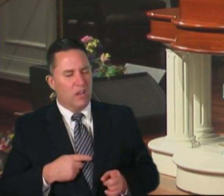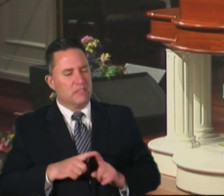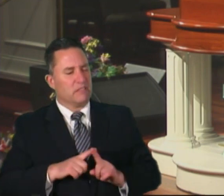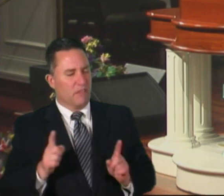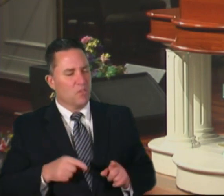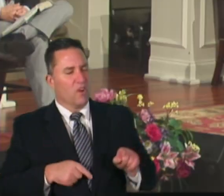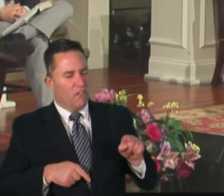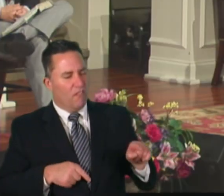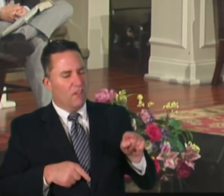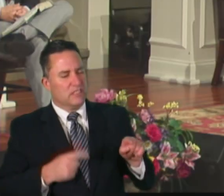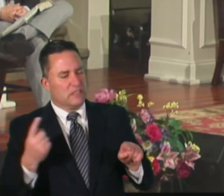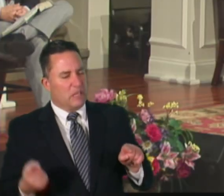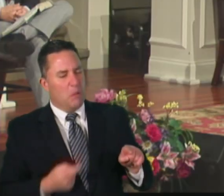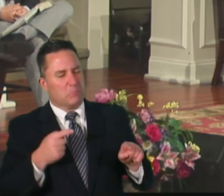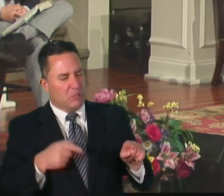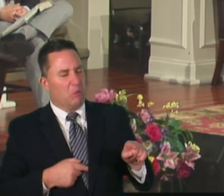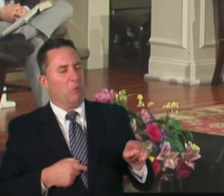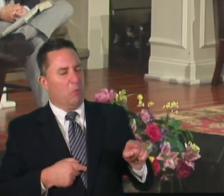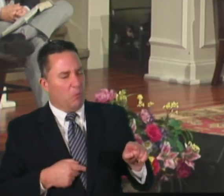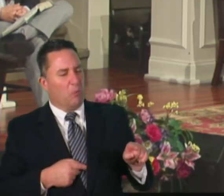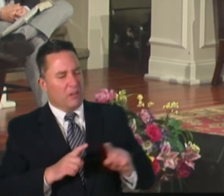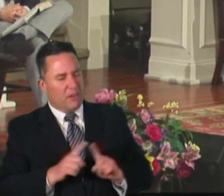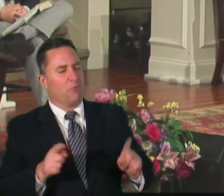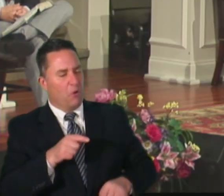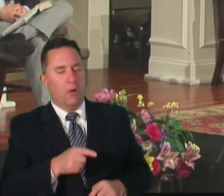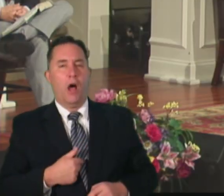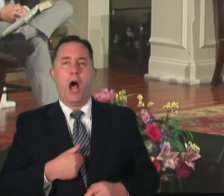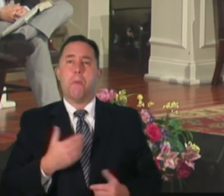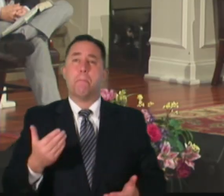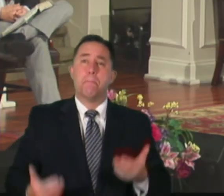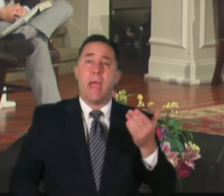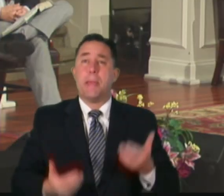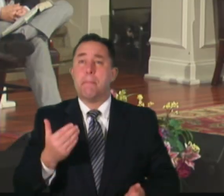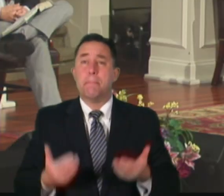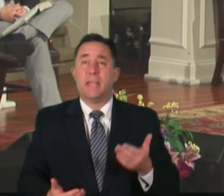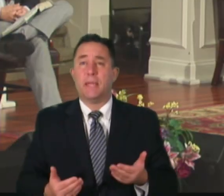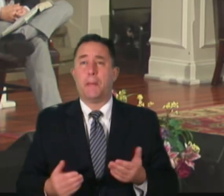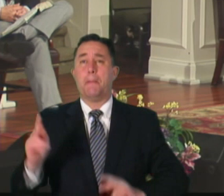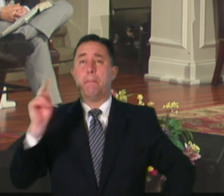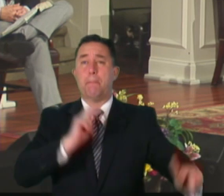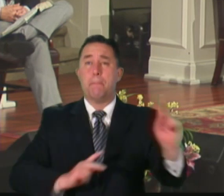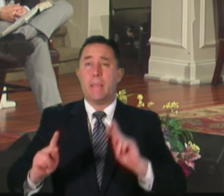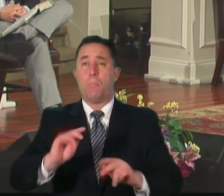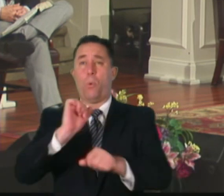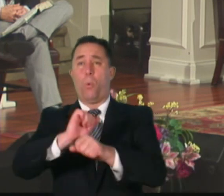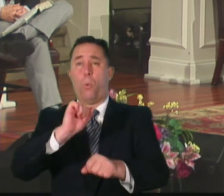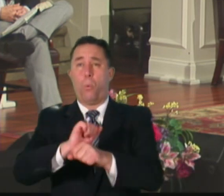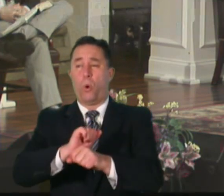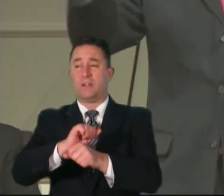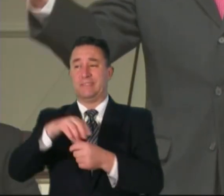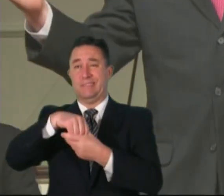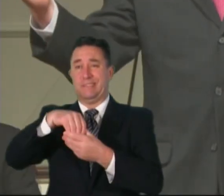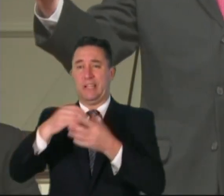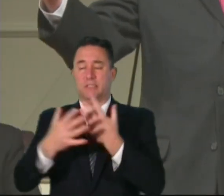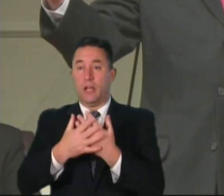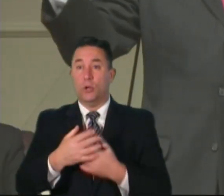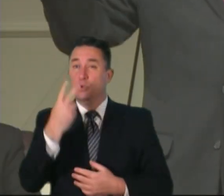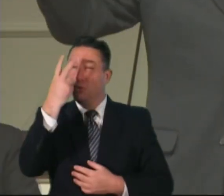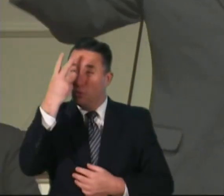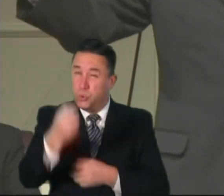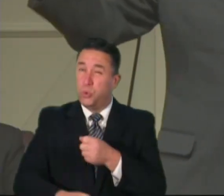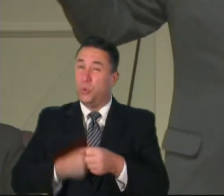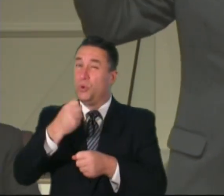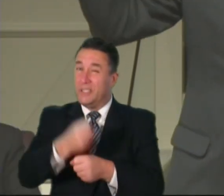criminal. Something special about him. I think probably the people who worked in the jail, he stayed in